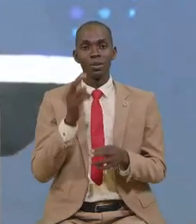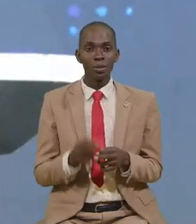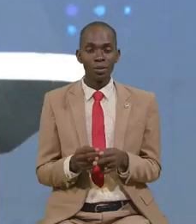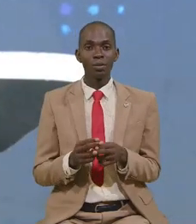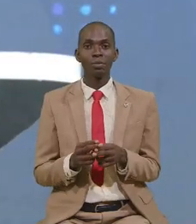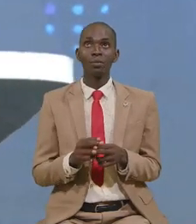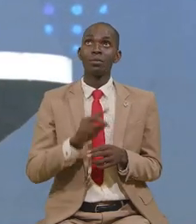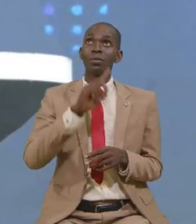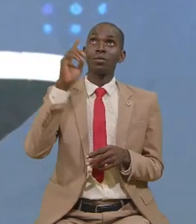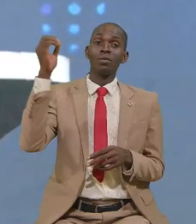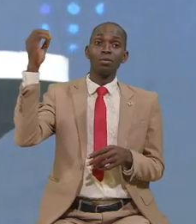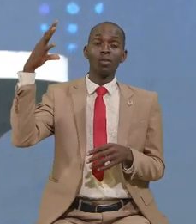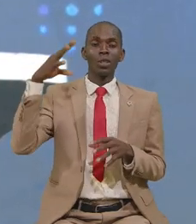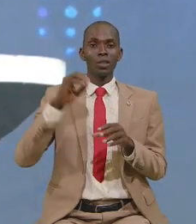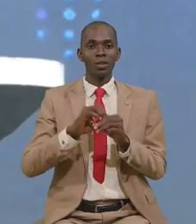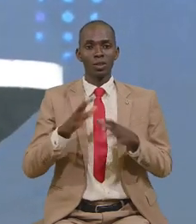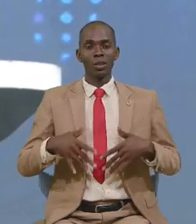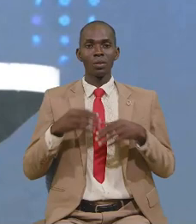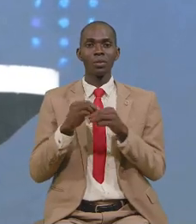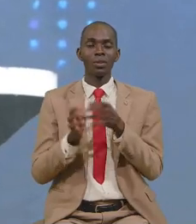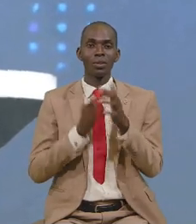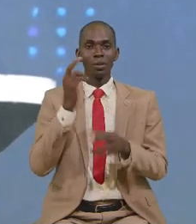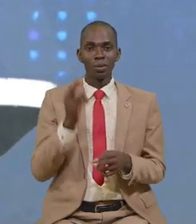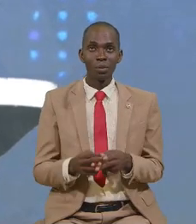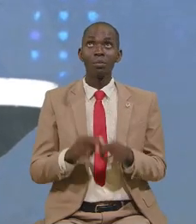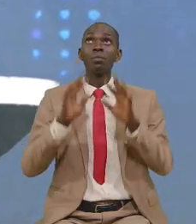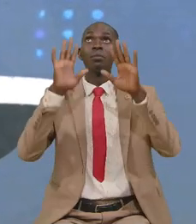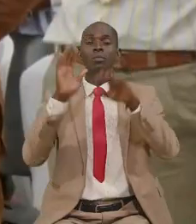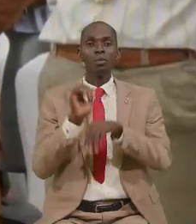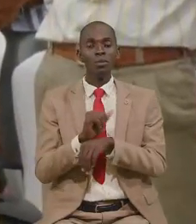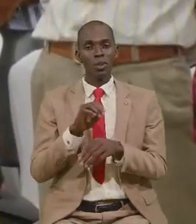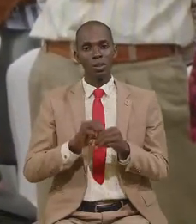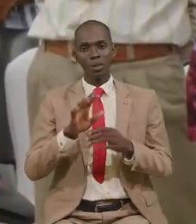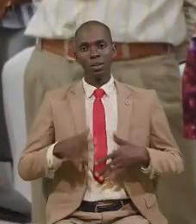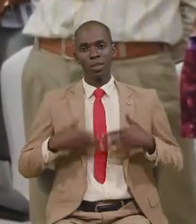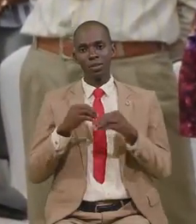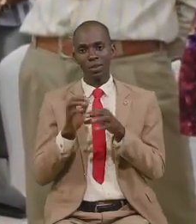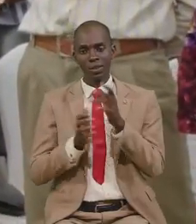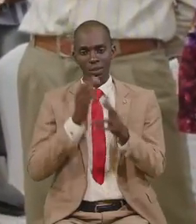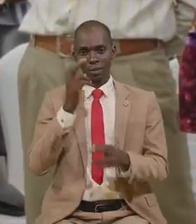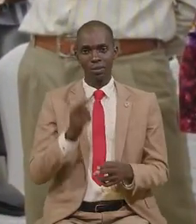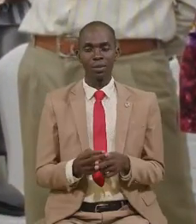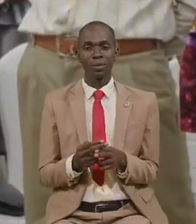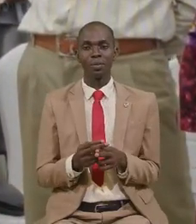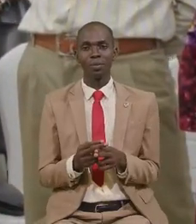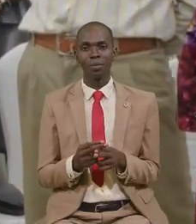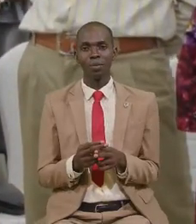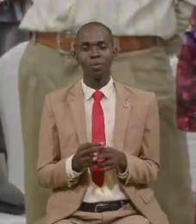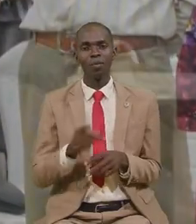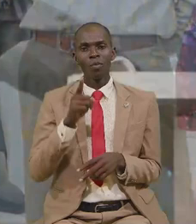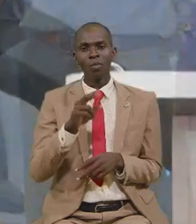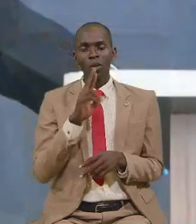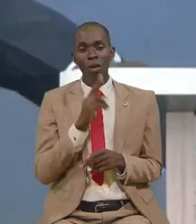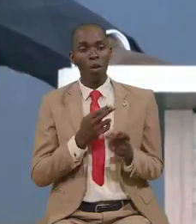Sunshine in your life. Miracle in your life. You're waiting for a miracle